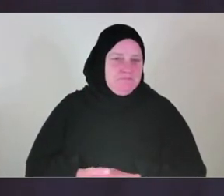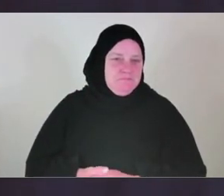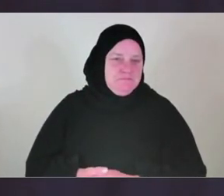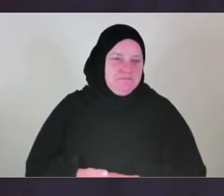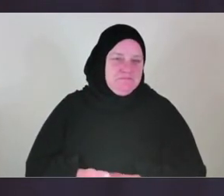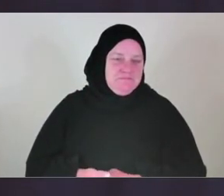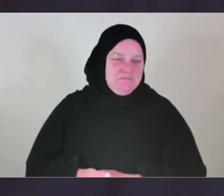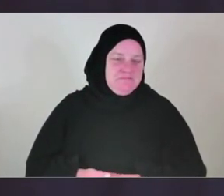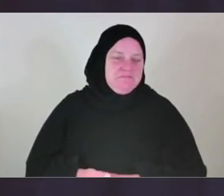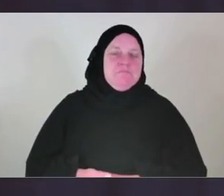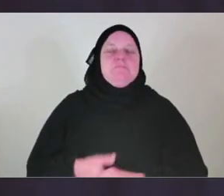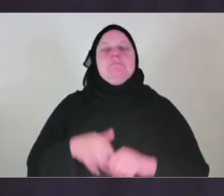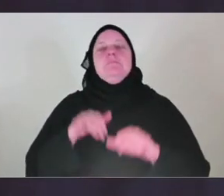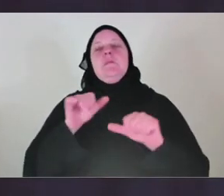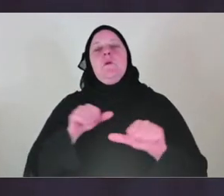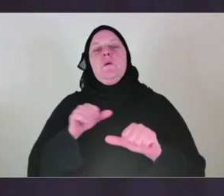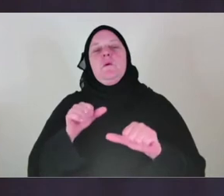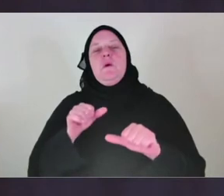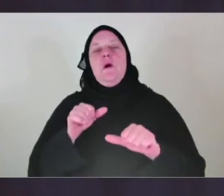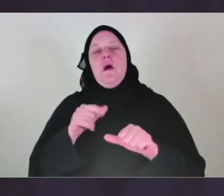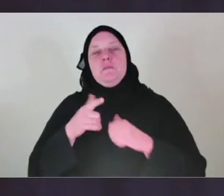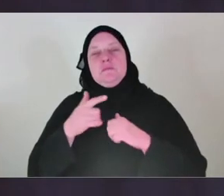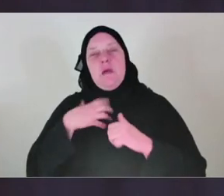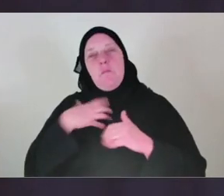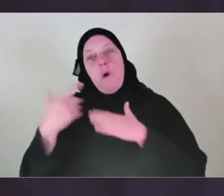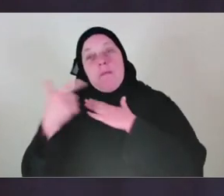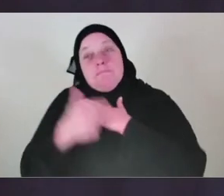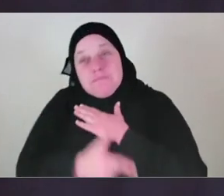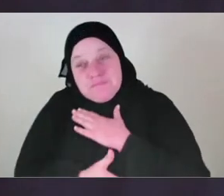Okay, we won't go there, but anyway.